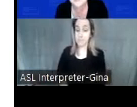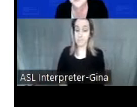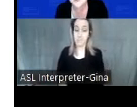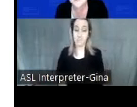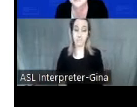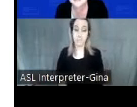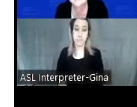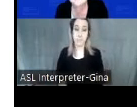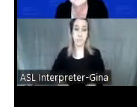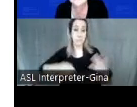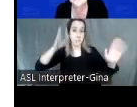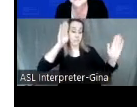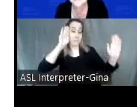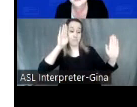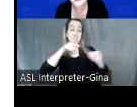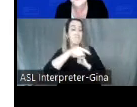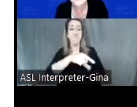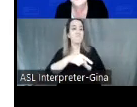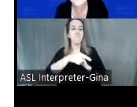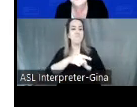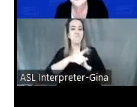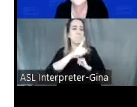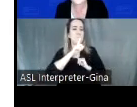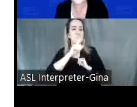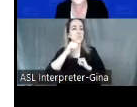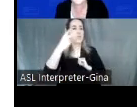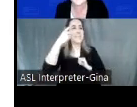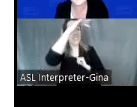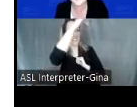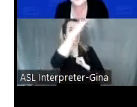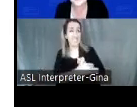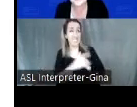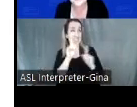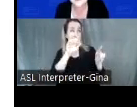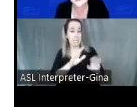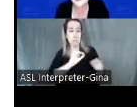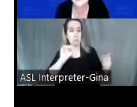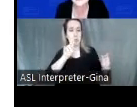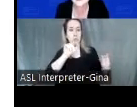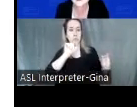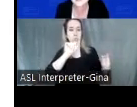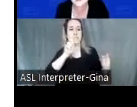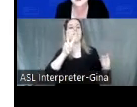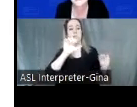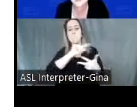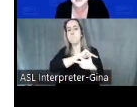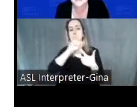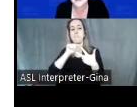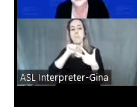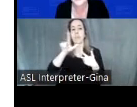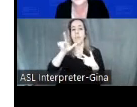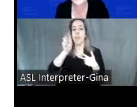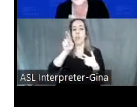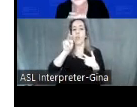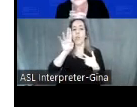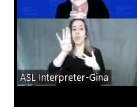Hi, Maura. I don't see Utsav in the attendees list. Thank you, Nick. Then we will move on to Lawrence Shayer and